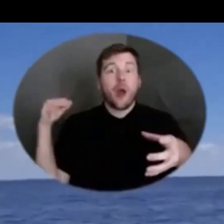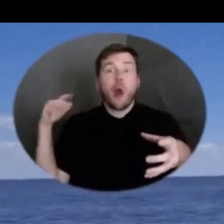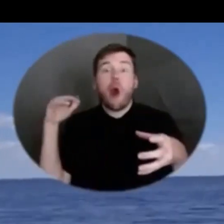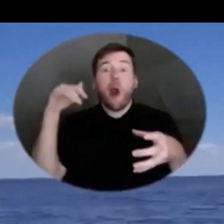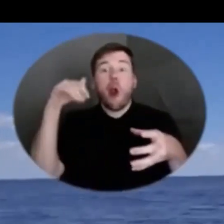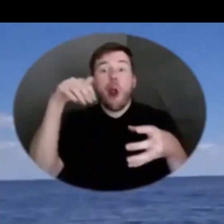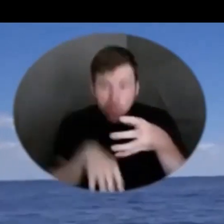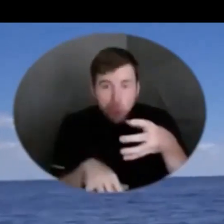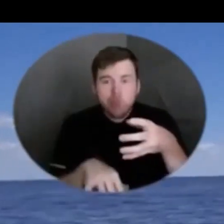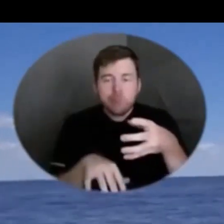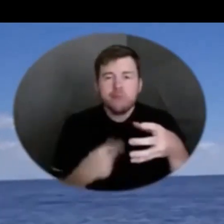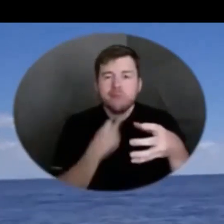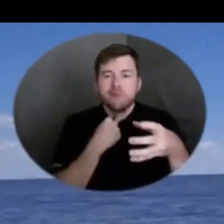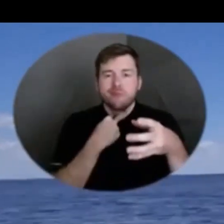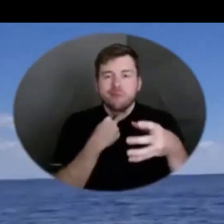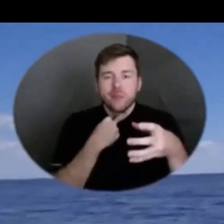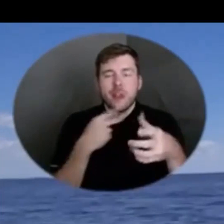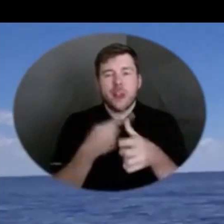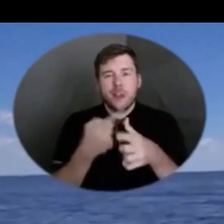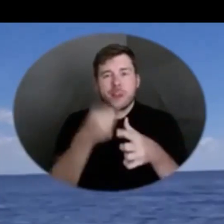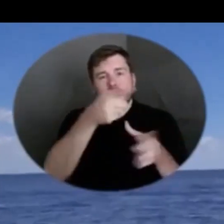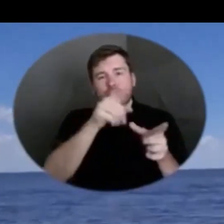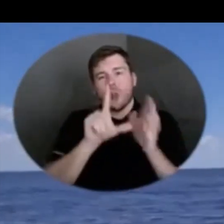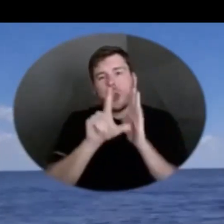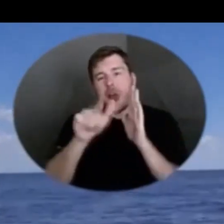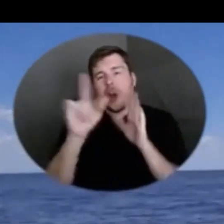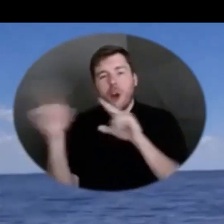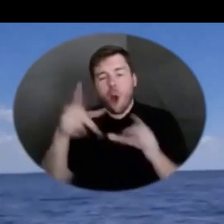day, hopefully pull enough out there for you to be profitable and those sorts of things.